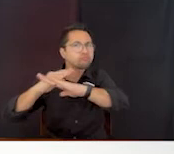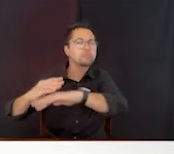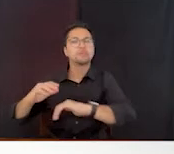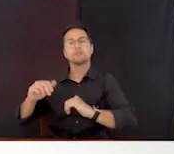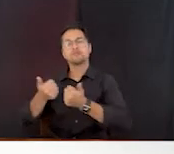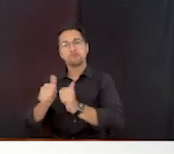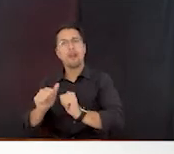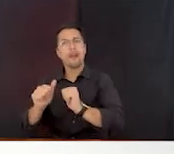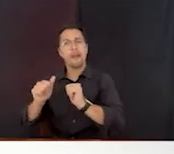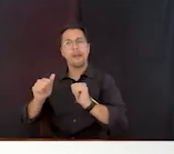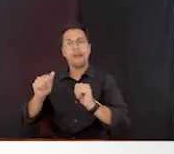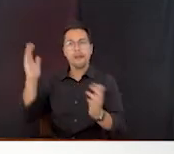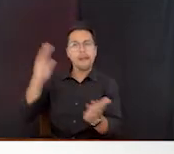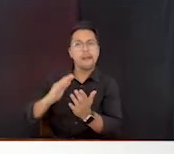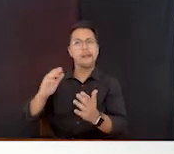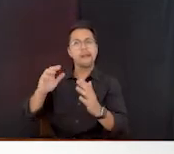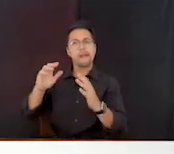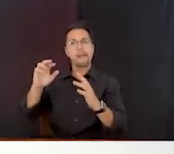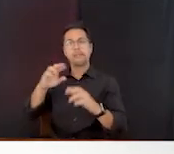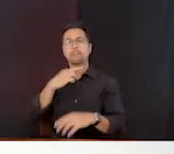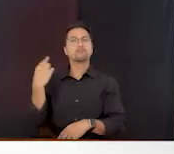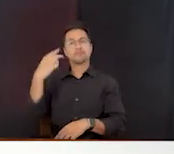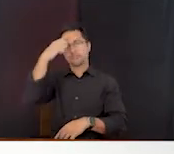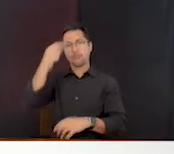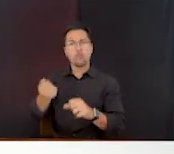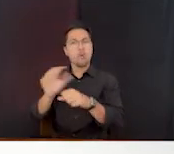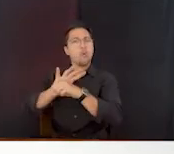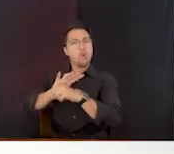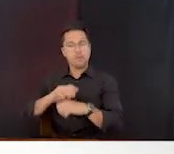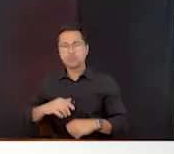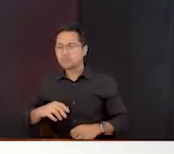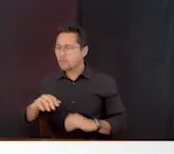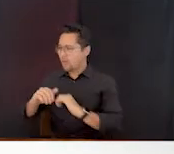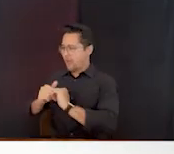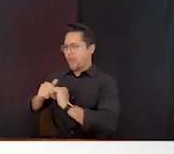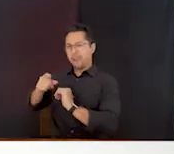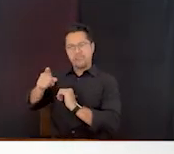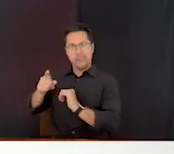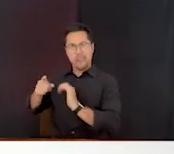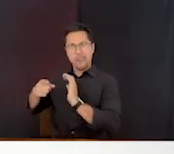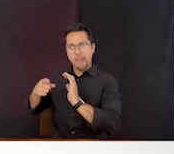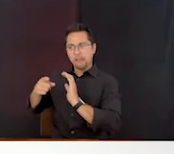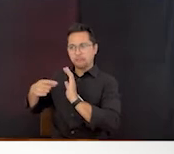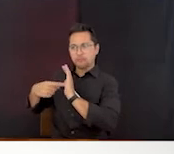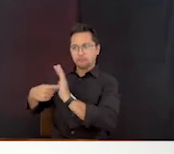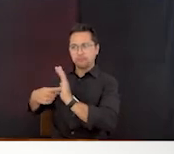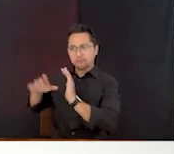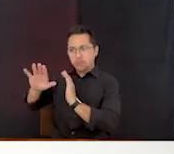the current moment presented. So Evan, how does that resemble your experience?